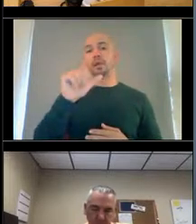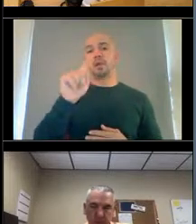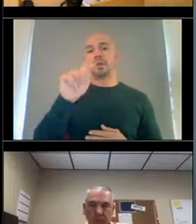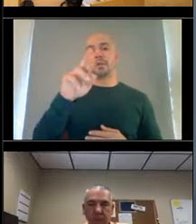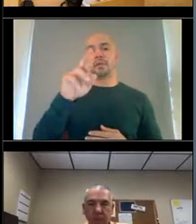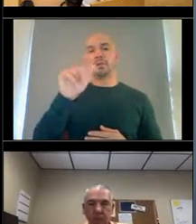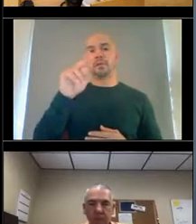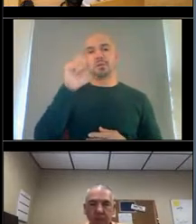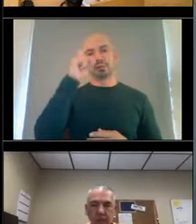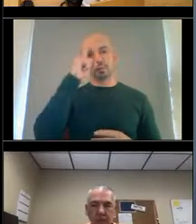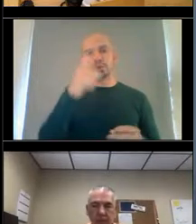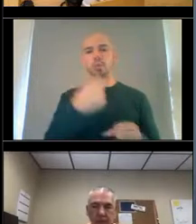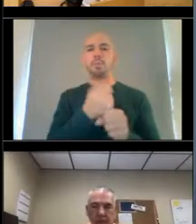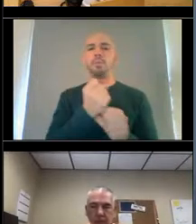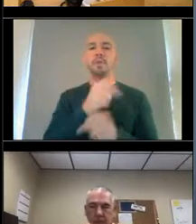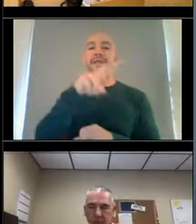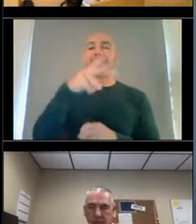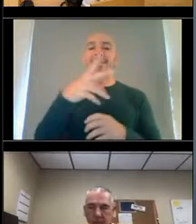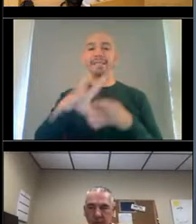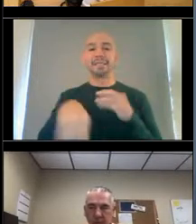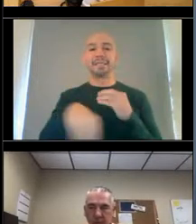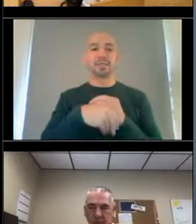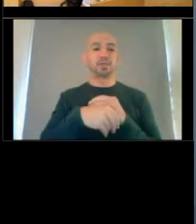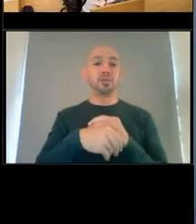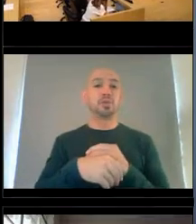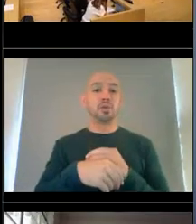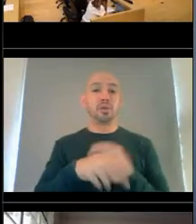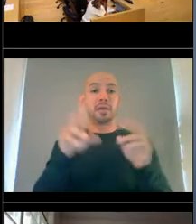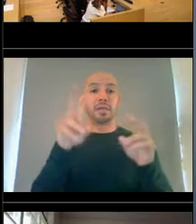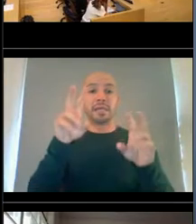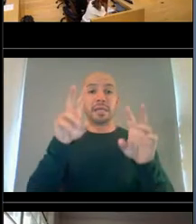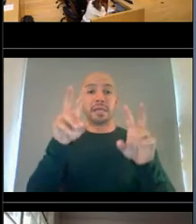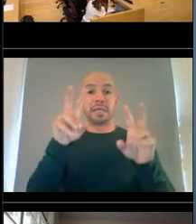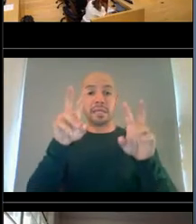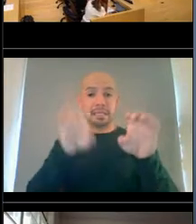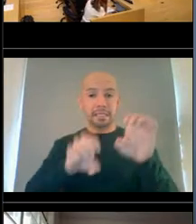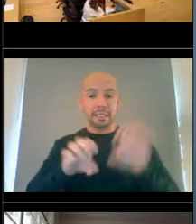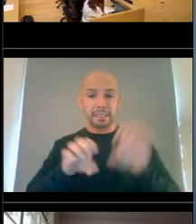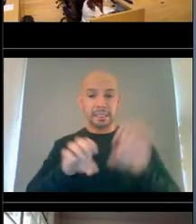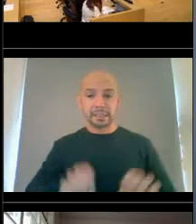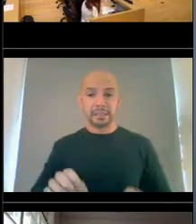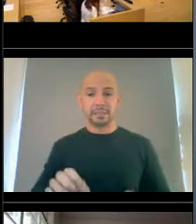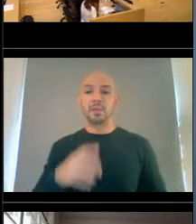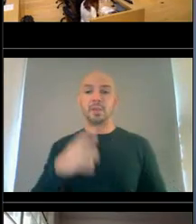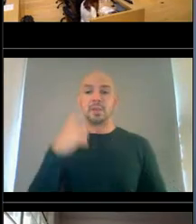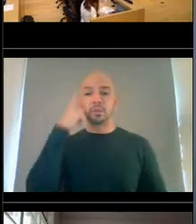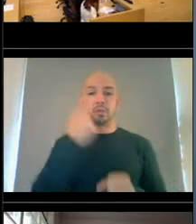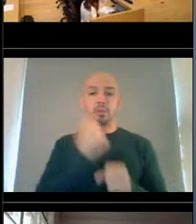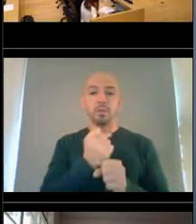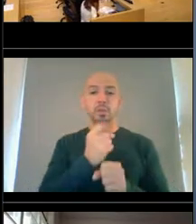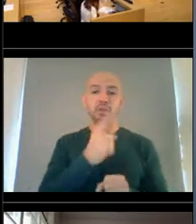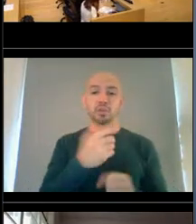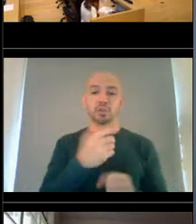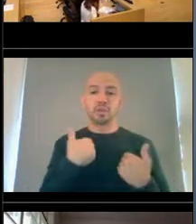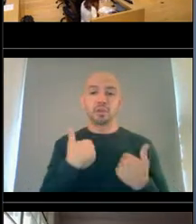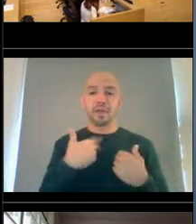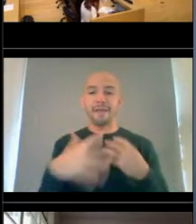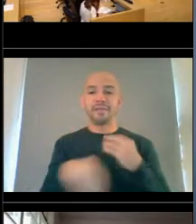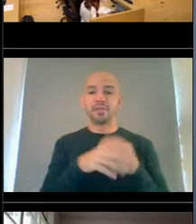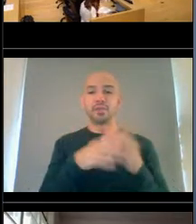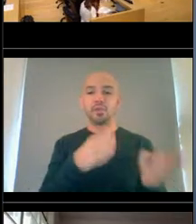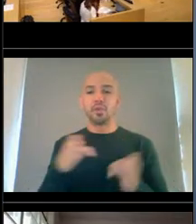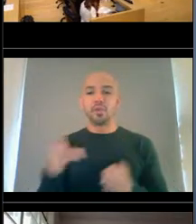assessment of system needs in the strategic inter-regional corridors that are identified in the approved itsp so in